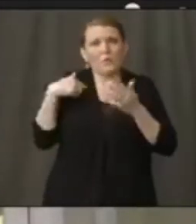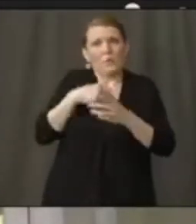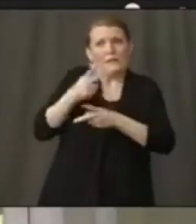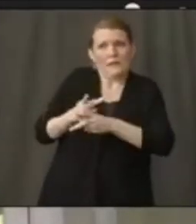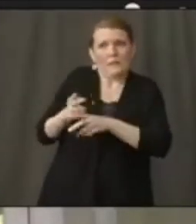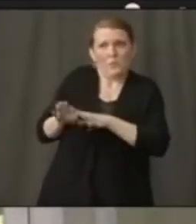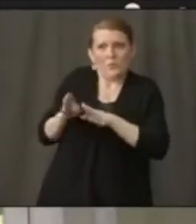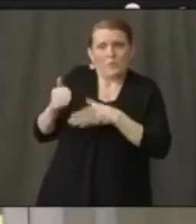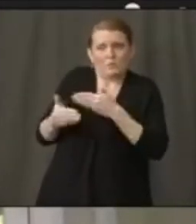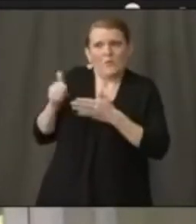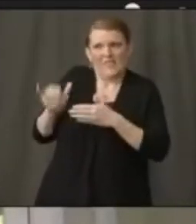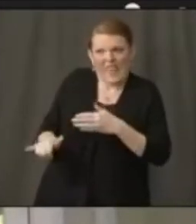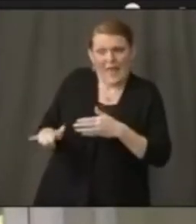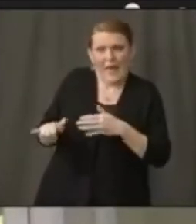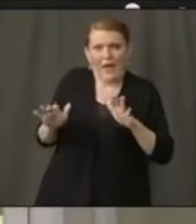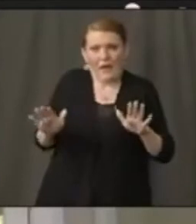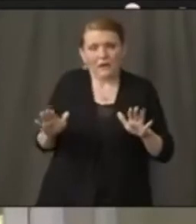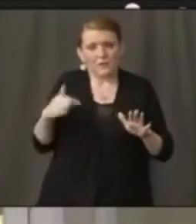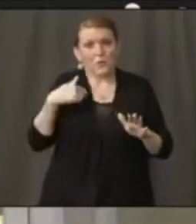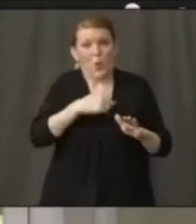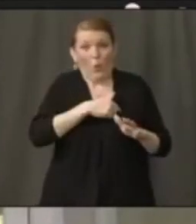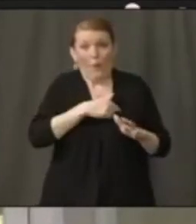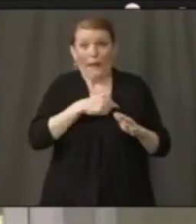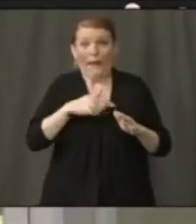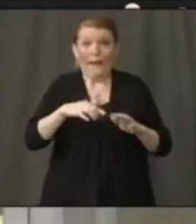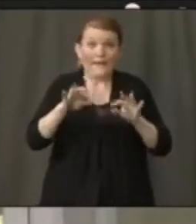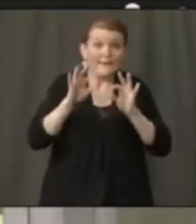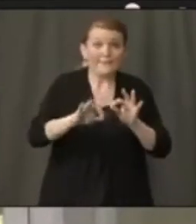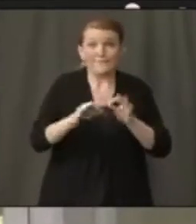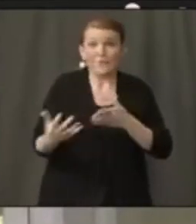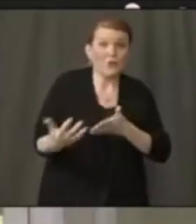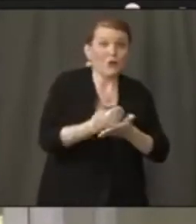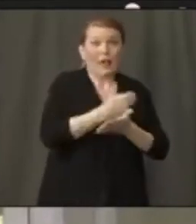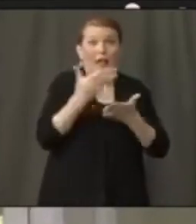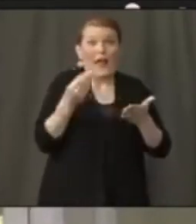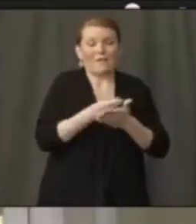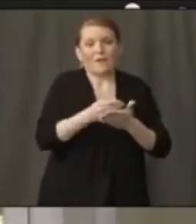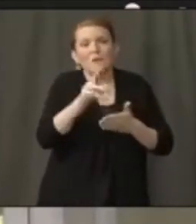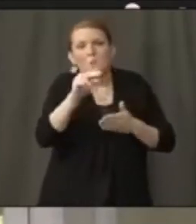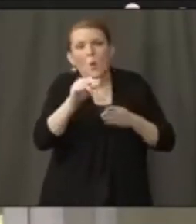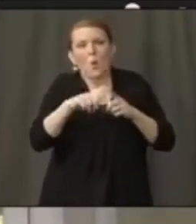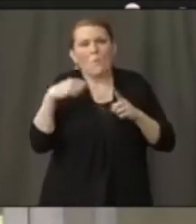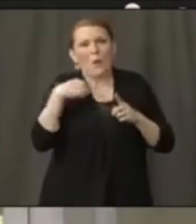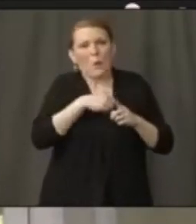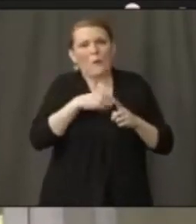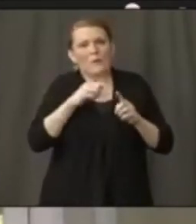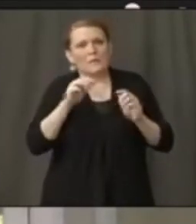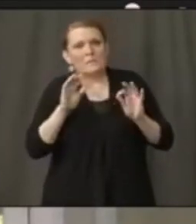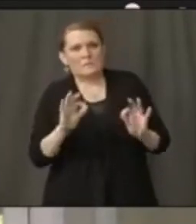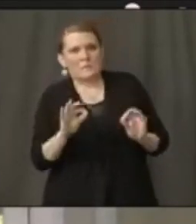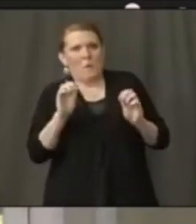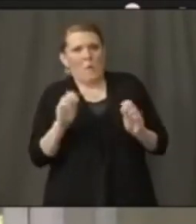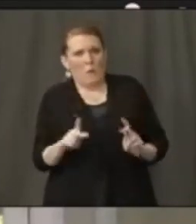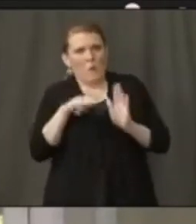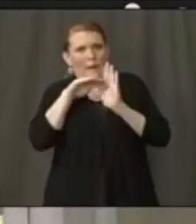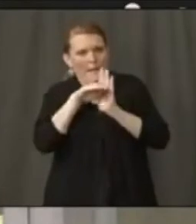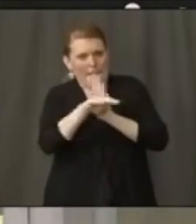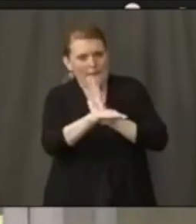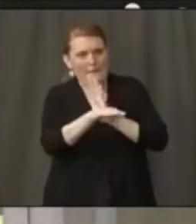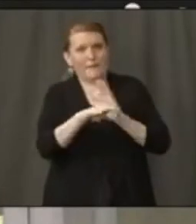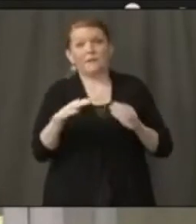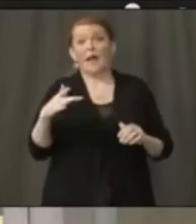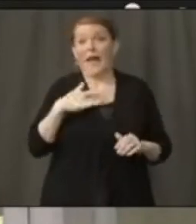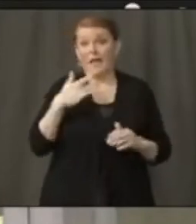outside dining will be good for our customers to enjoy our products in a relaxed and safe environment. I have a